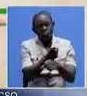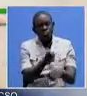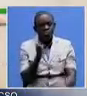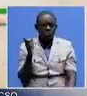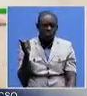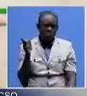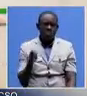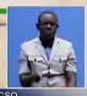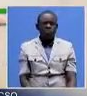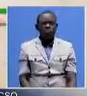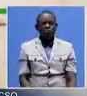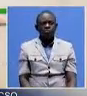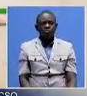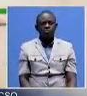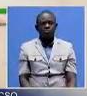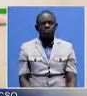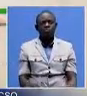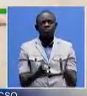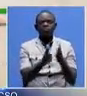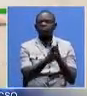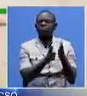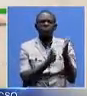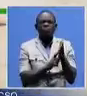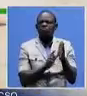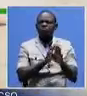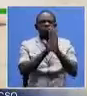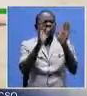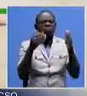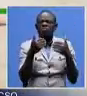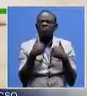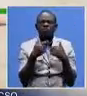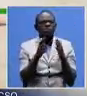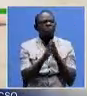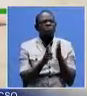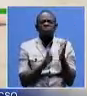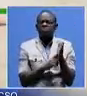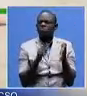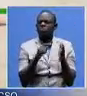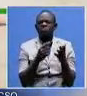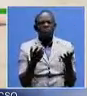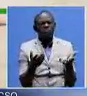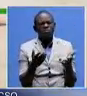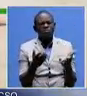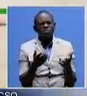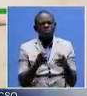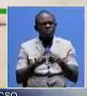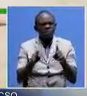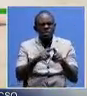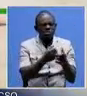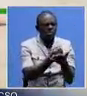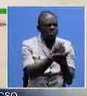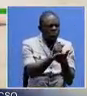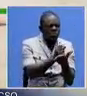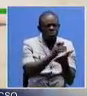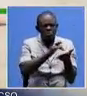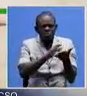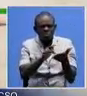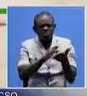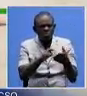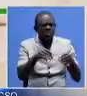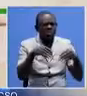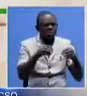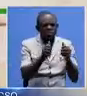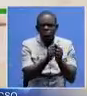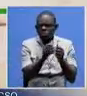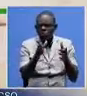shall place products on the market without marketing authorization, and they should not advertise if they don't authorization from